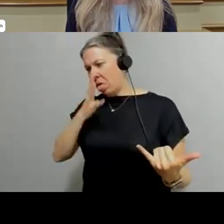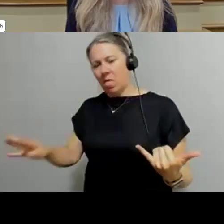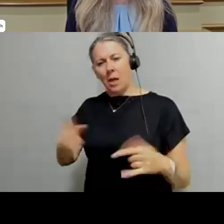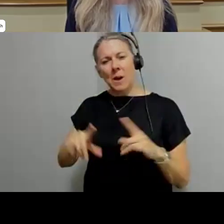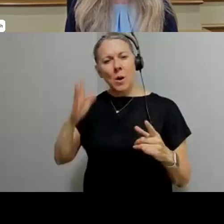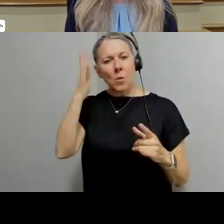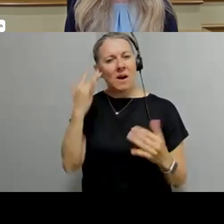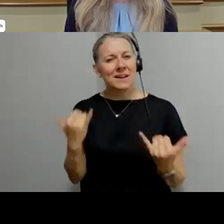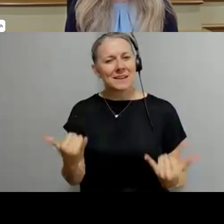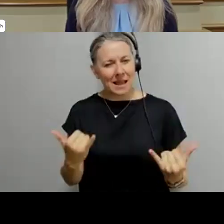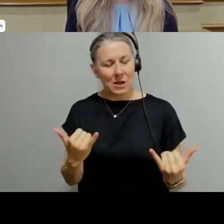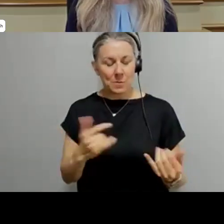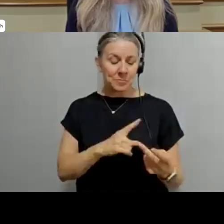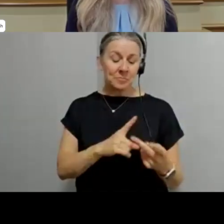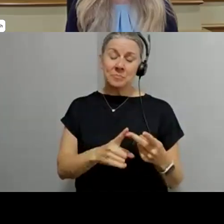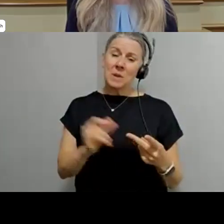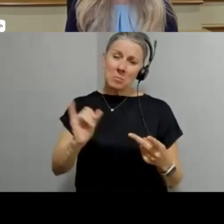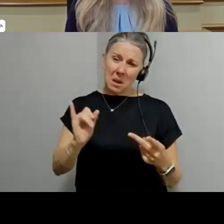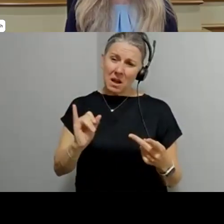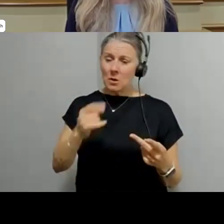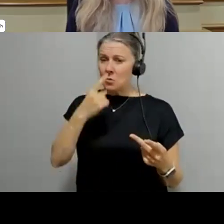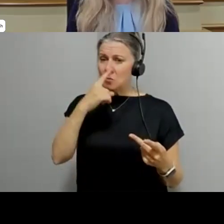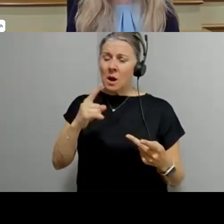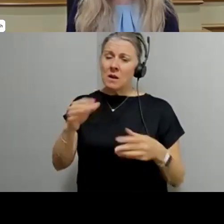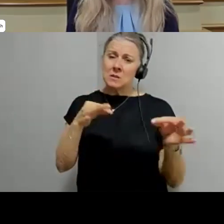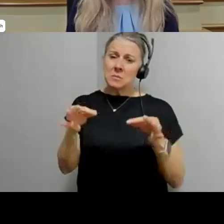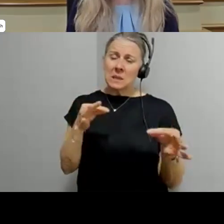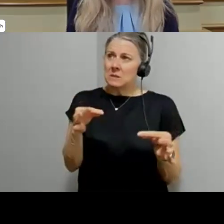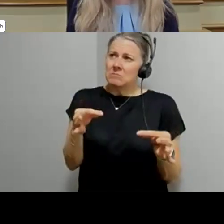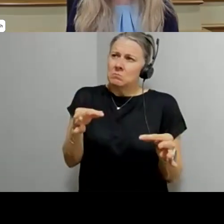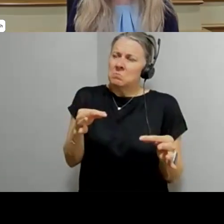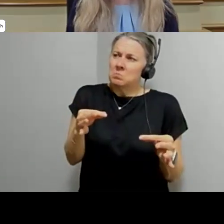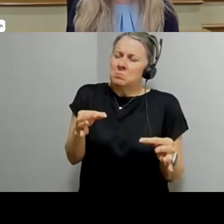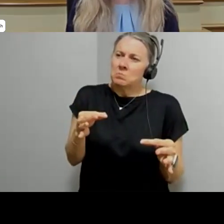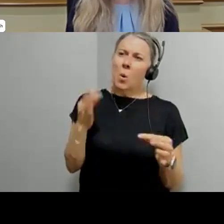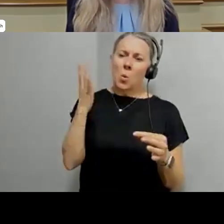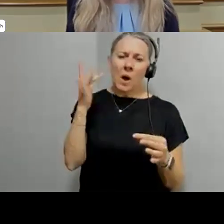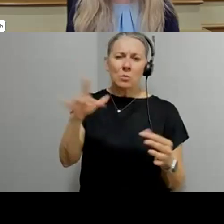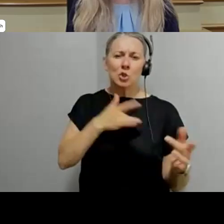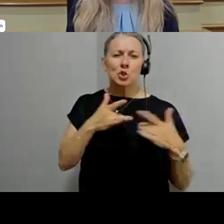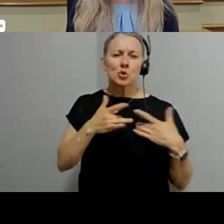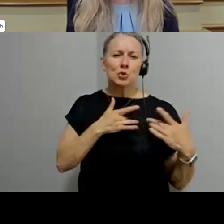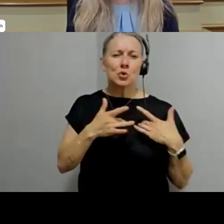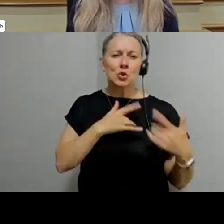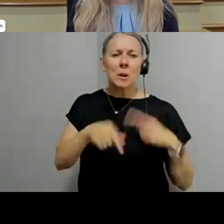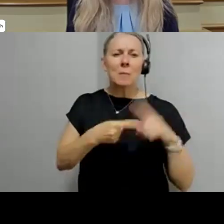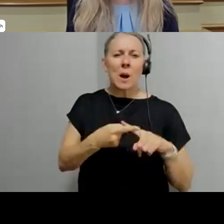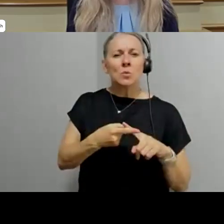what's concerning about their experiences of growing older. Like, what are we in that conversation of